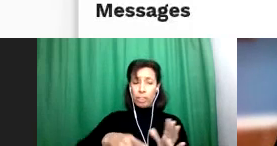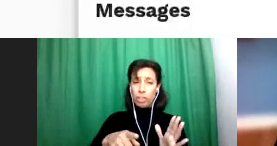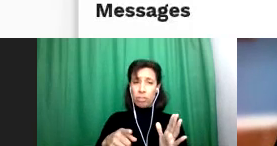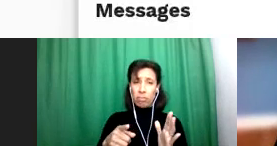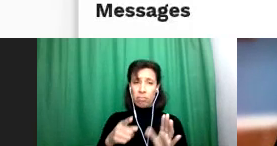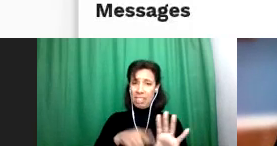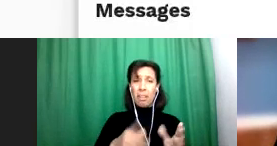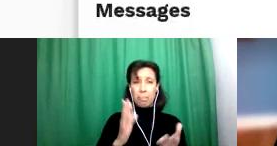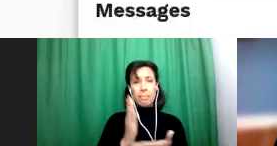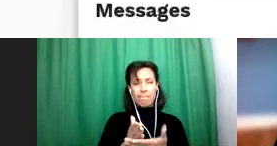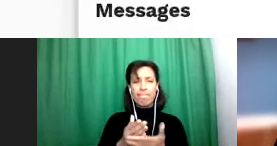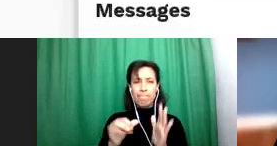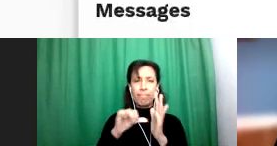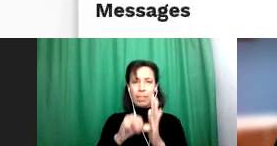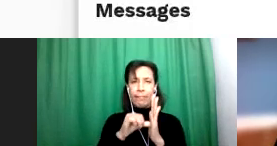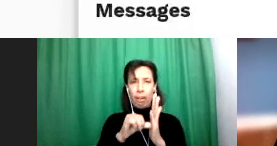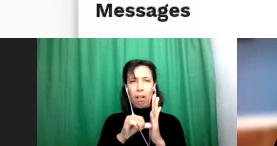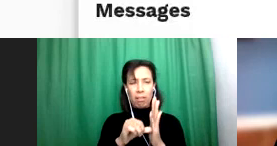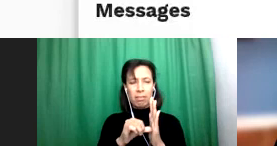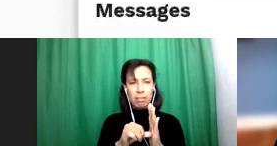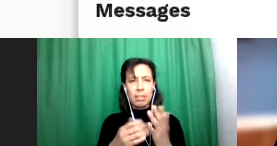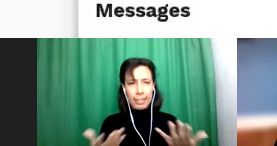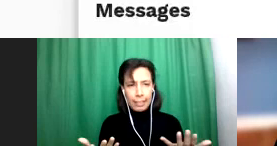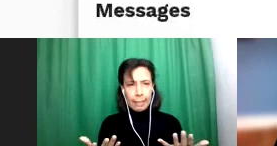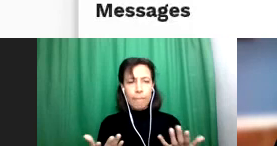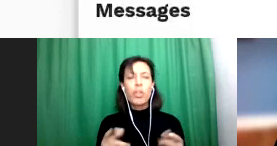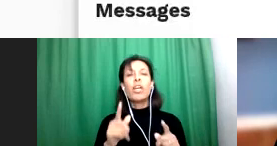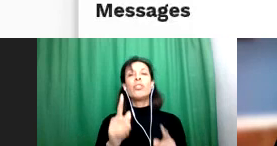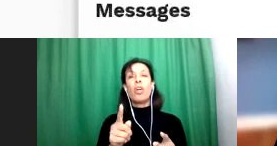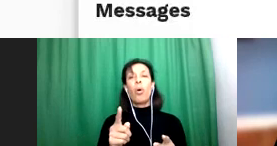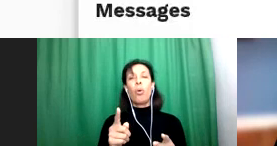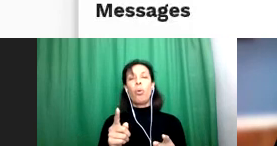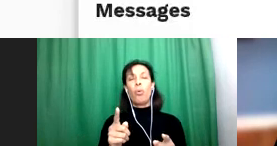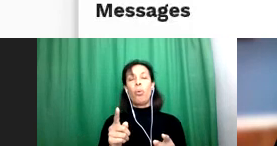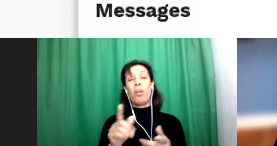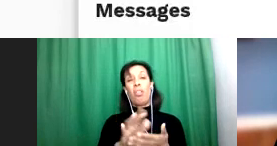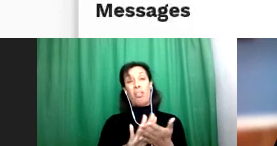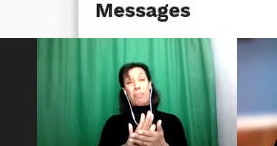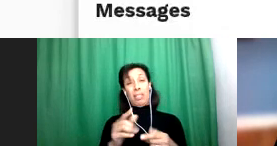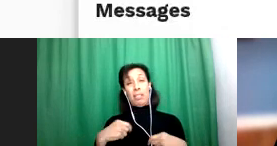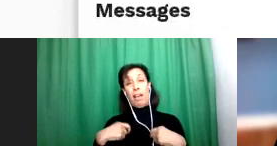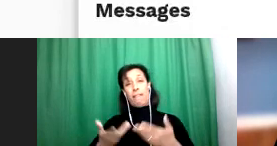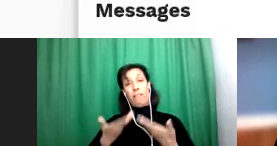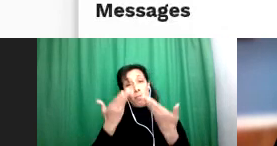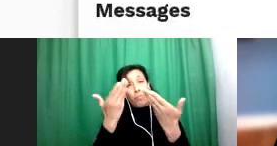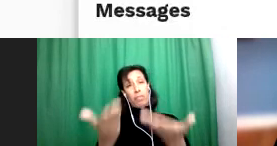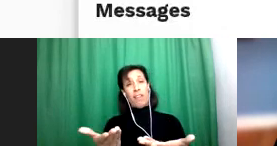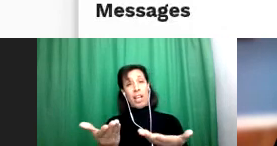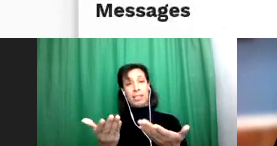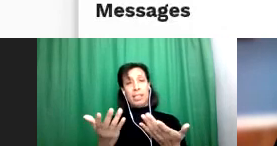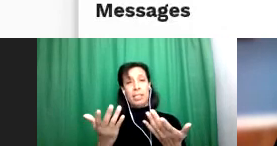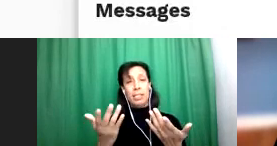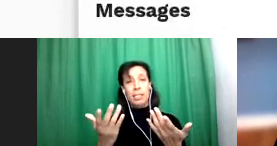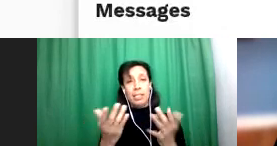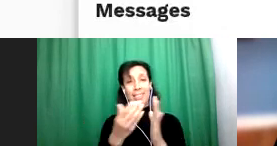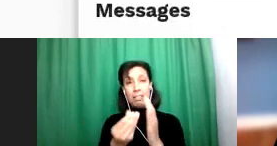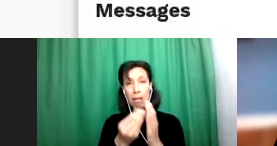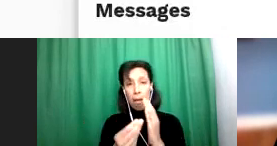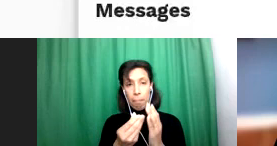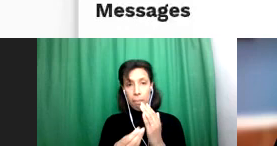So what I've done is I've provided you with sets of